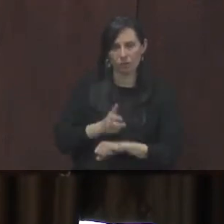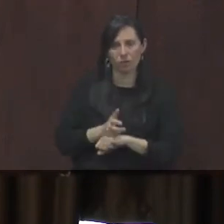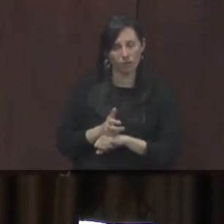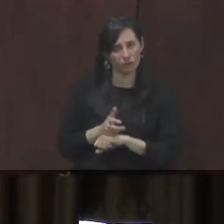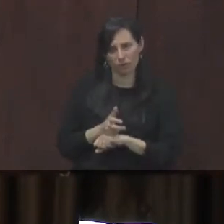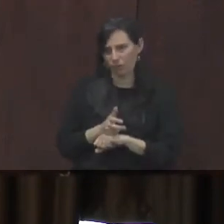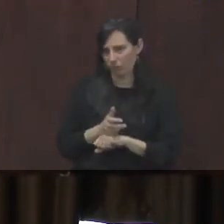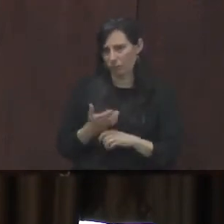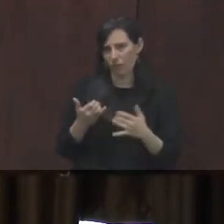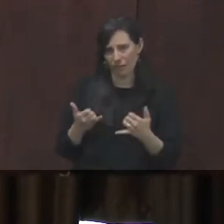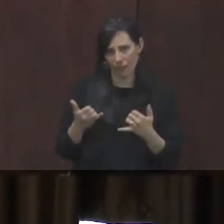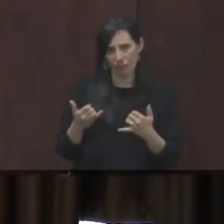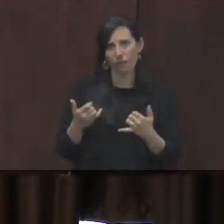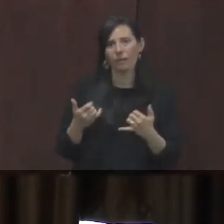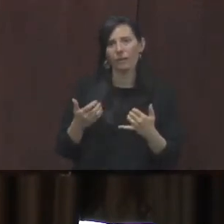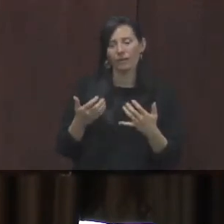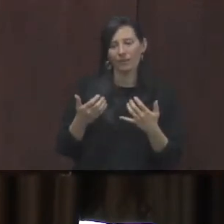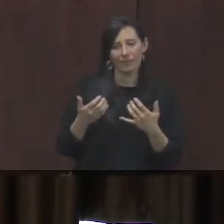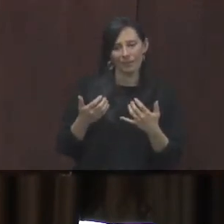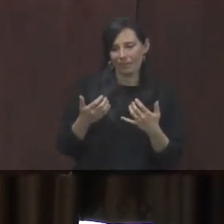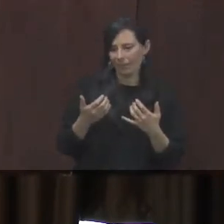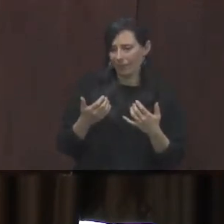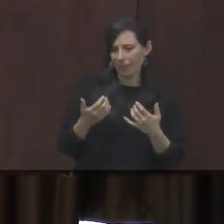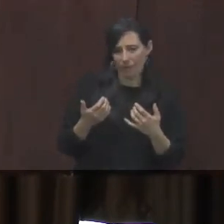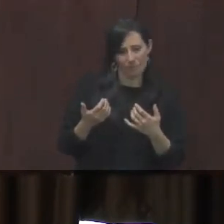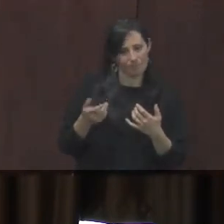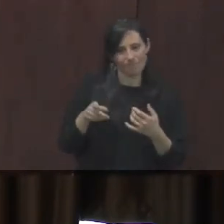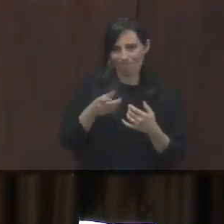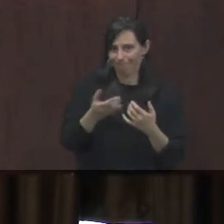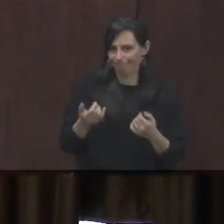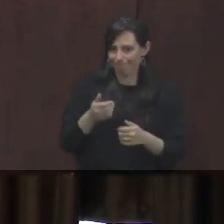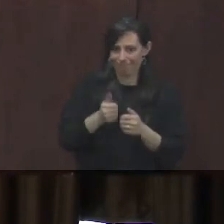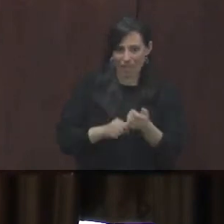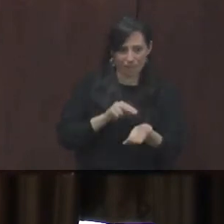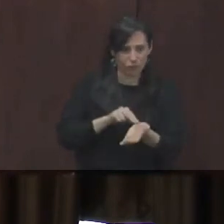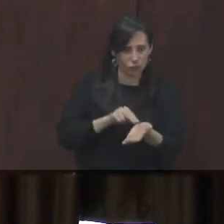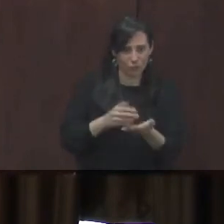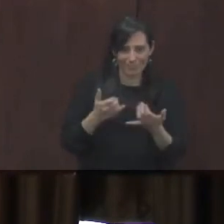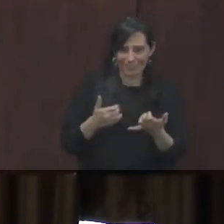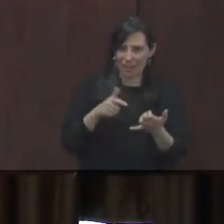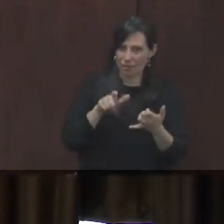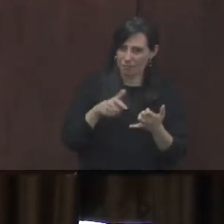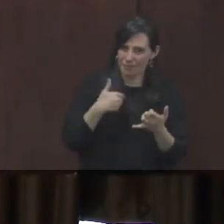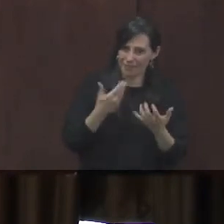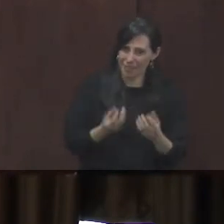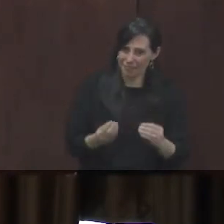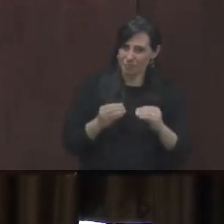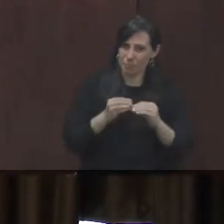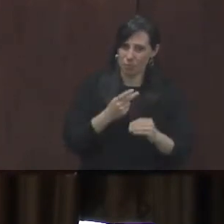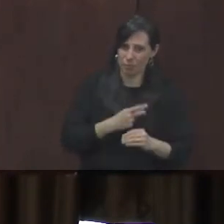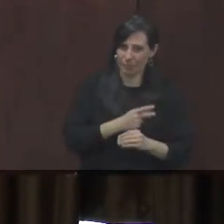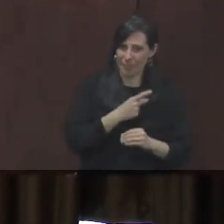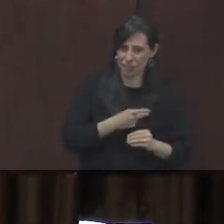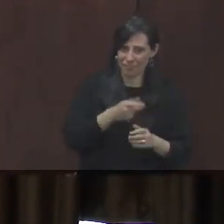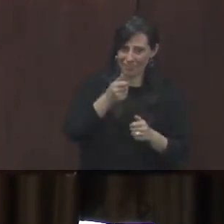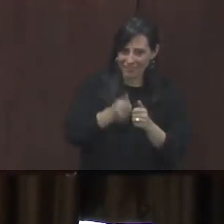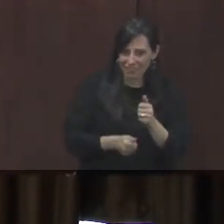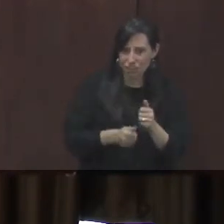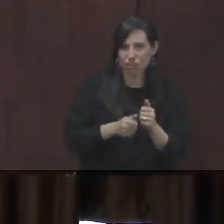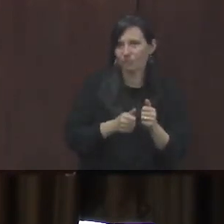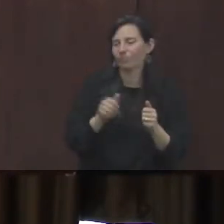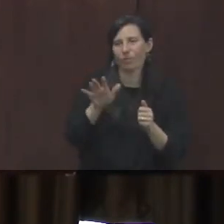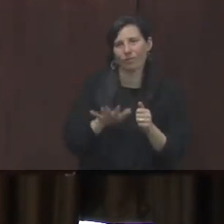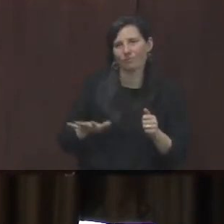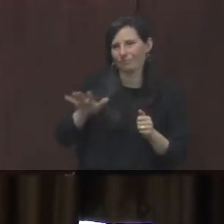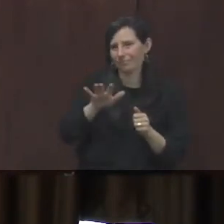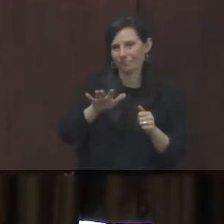We've had to stretch our ratios, as have the other hospitals in the community, as has everybody across the country. You're seeing that nursing